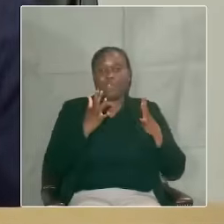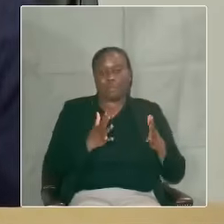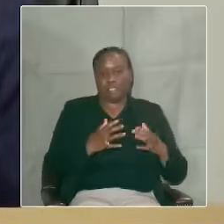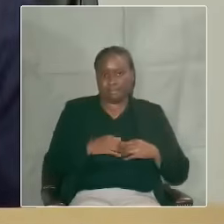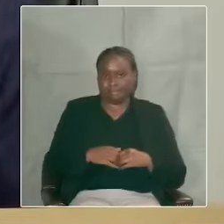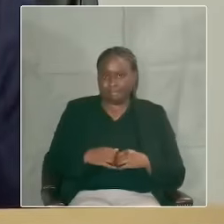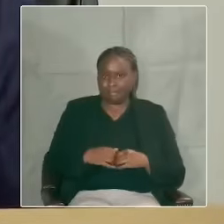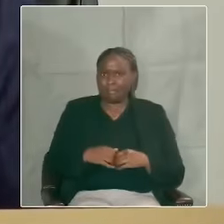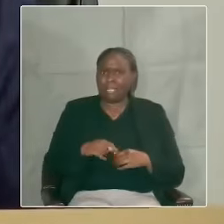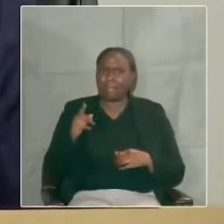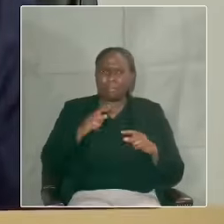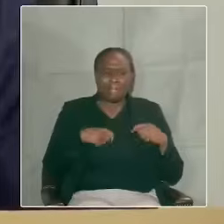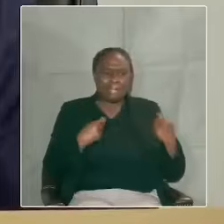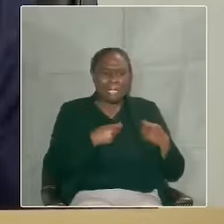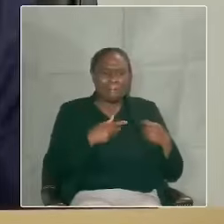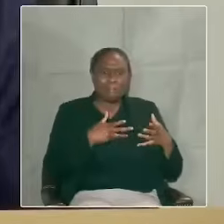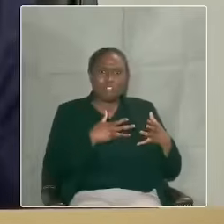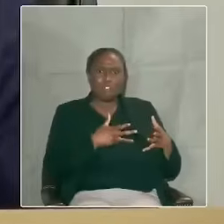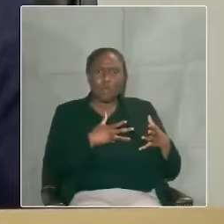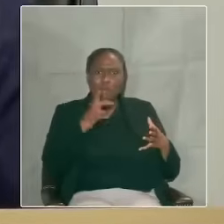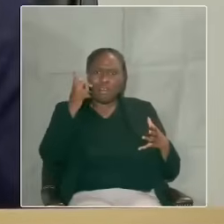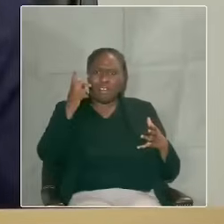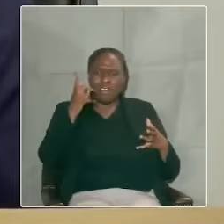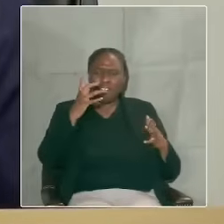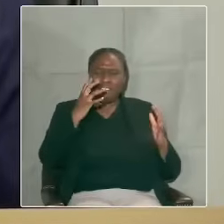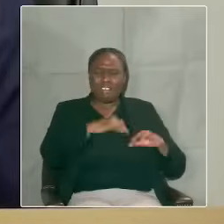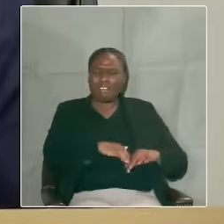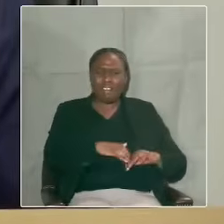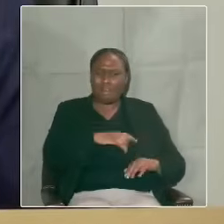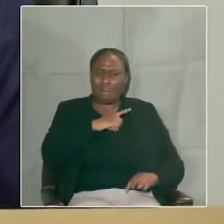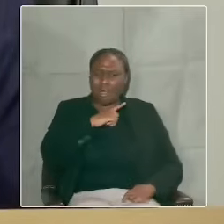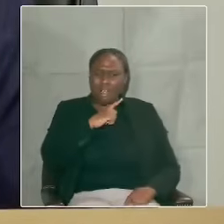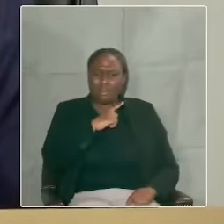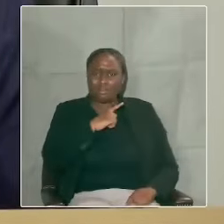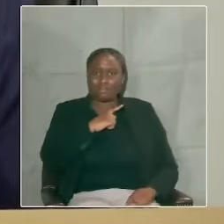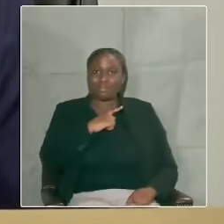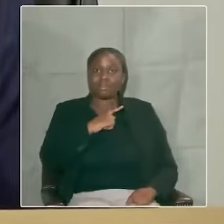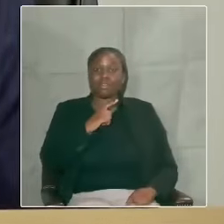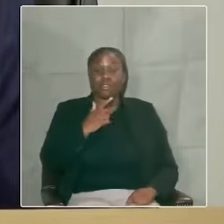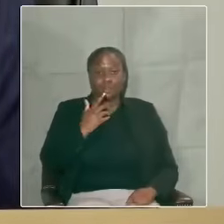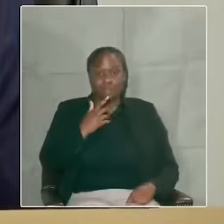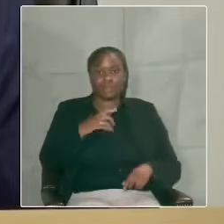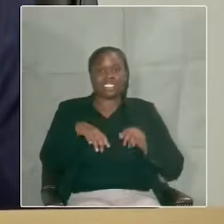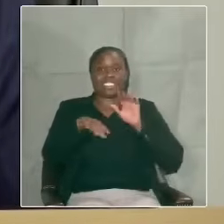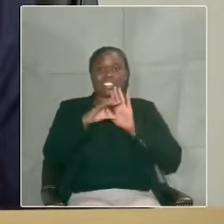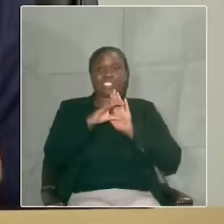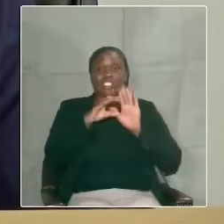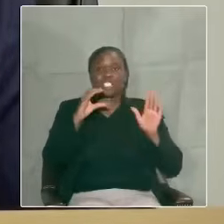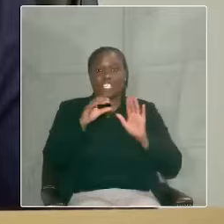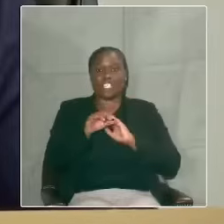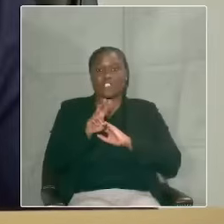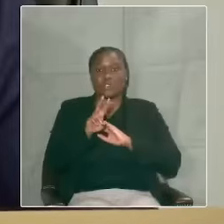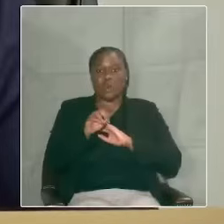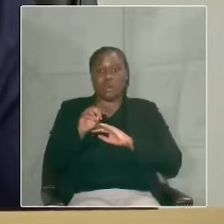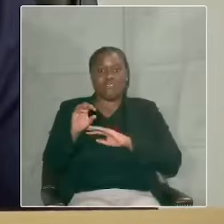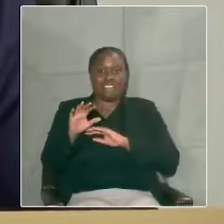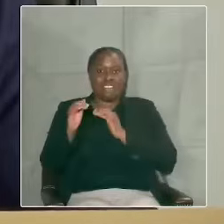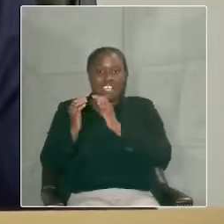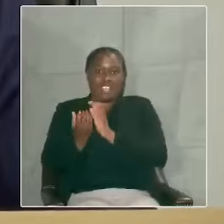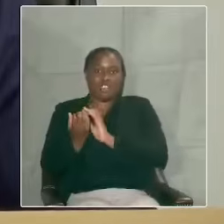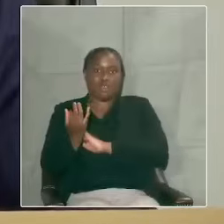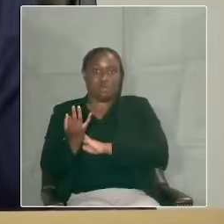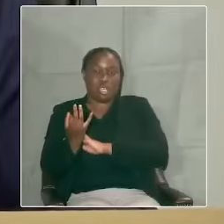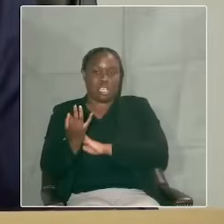team of this nature, because for me, it flies in the face of Section 2053, where it